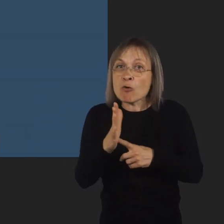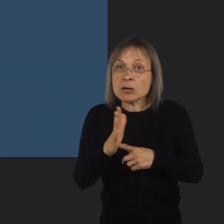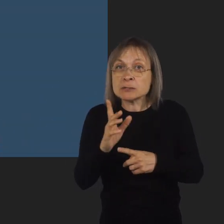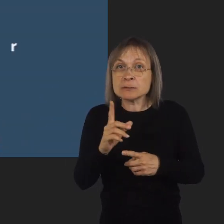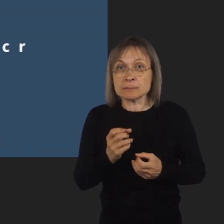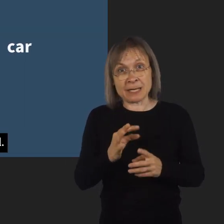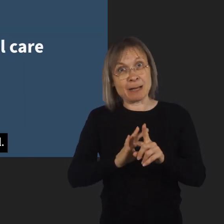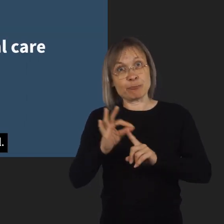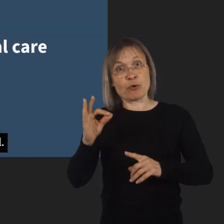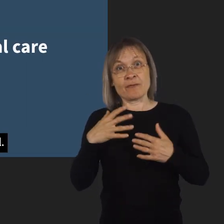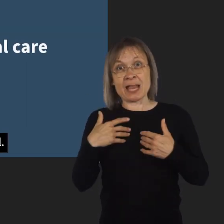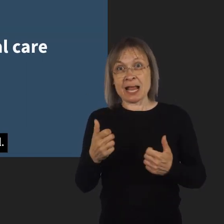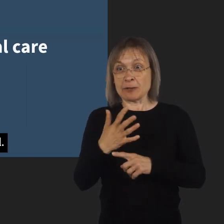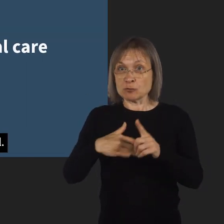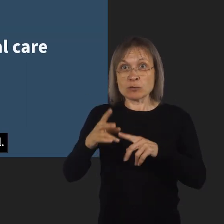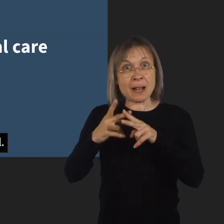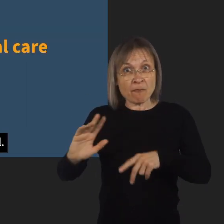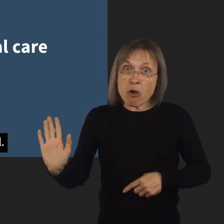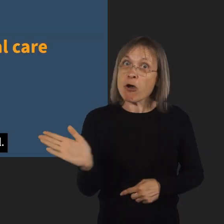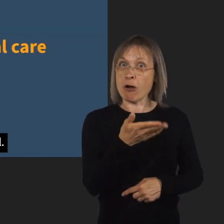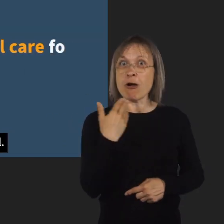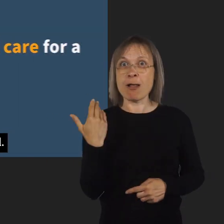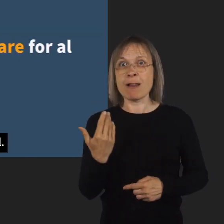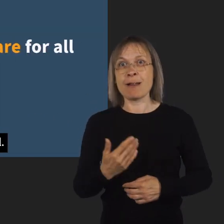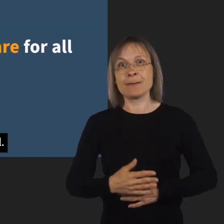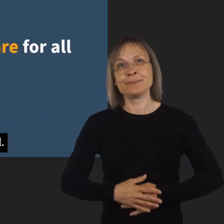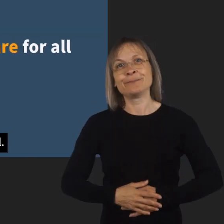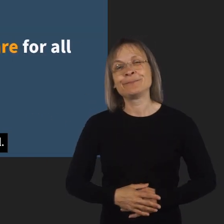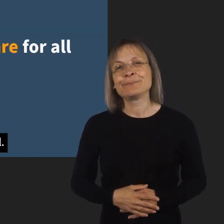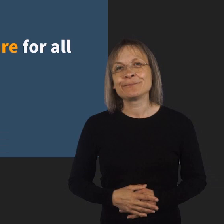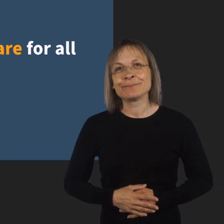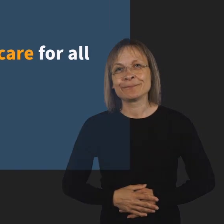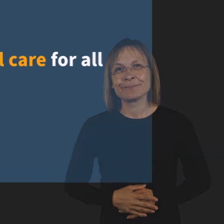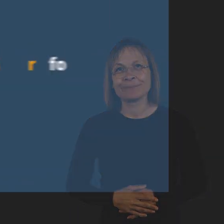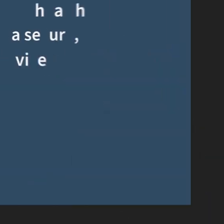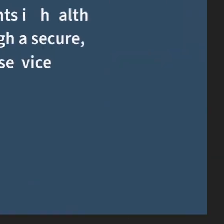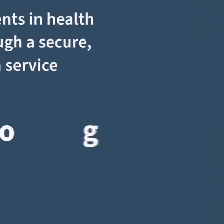most importantly, improving health and social care for all.